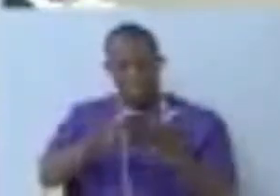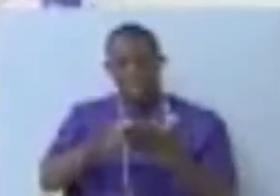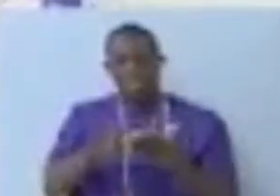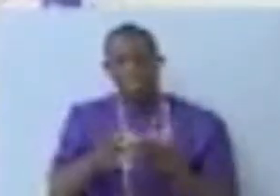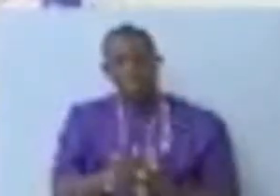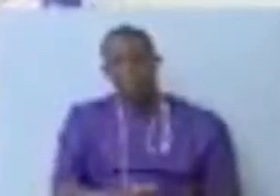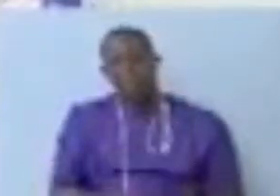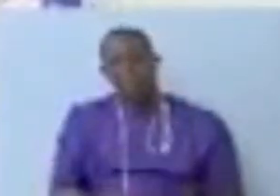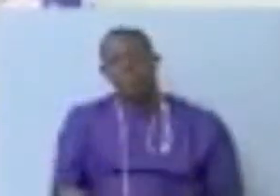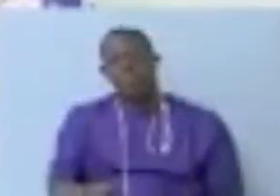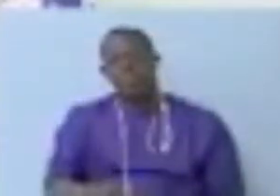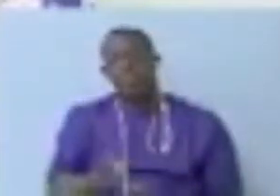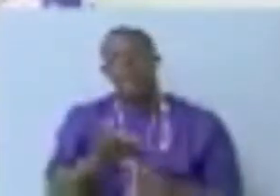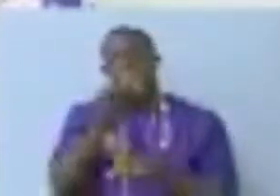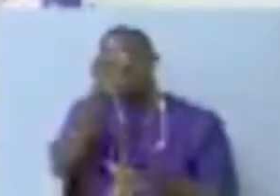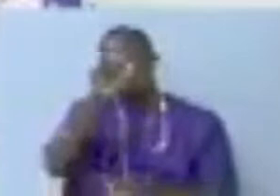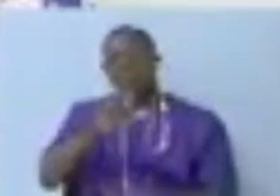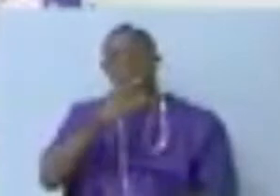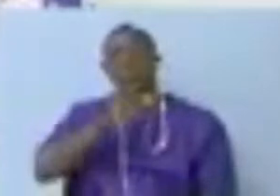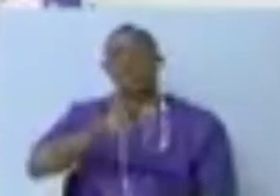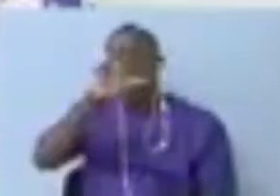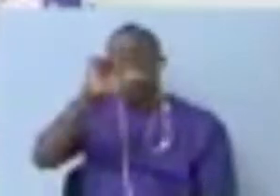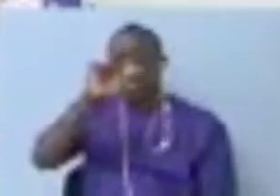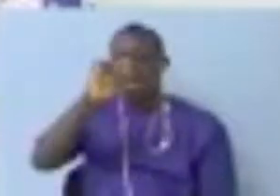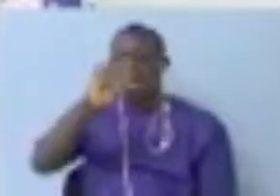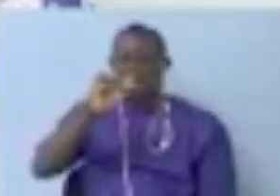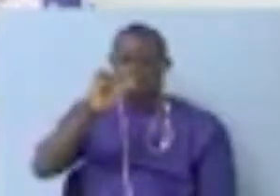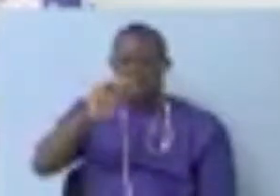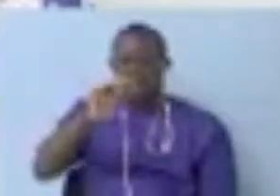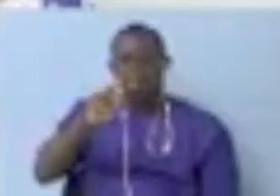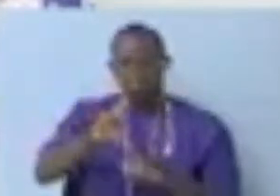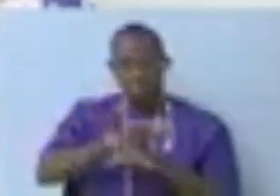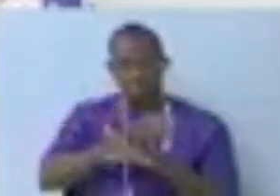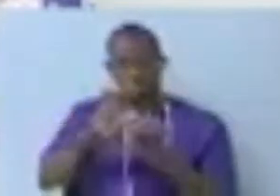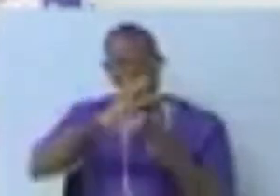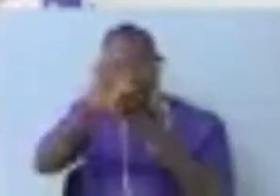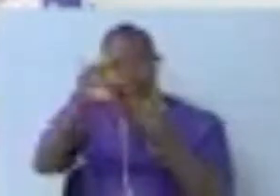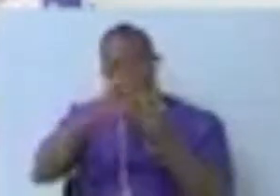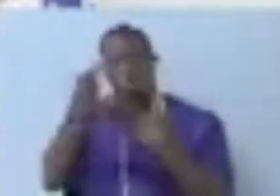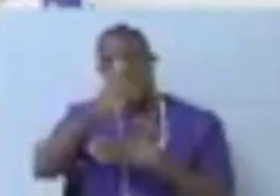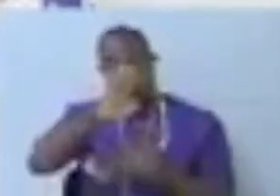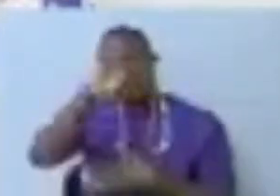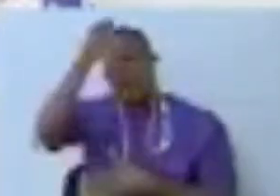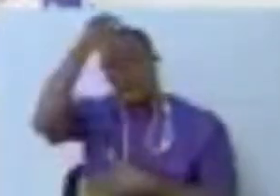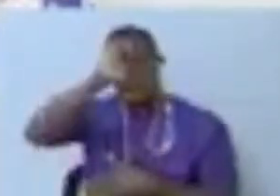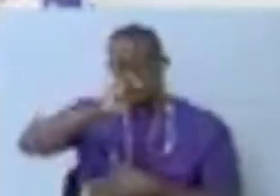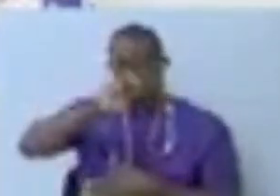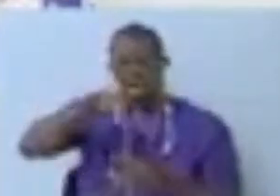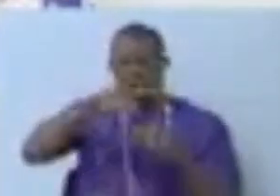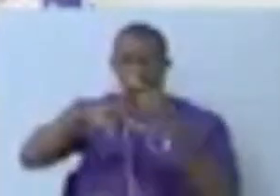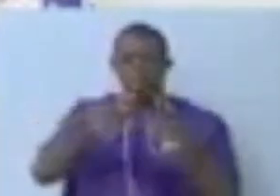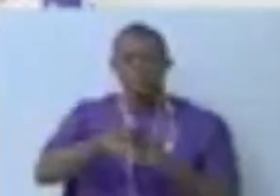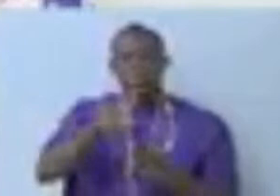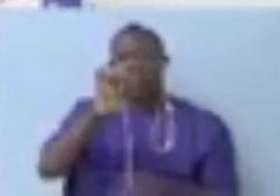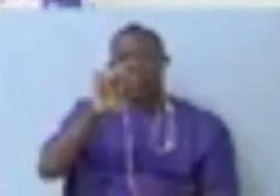The above Mr. Lamin AMS Jobarteh was recently transferred from the police agency via your